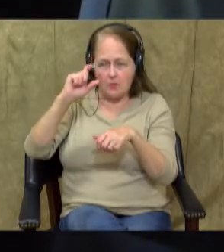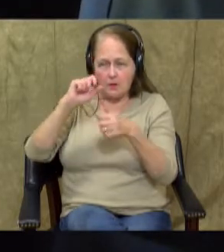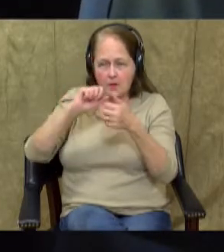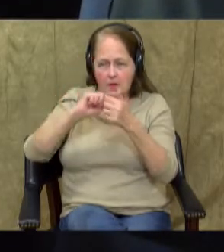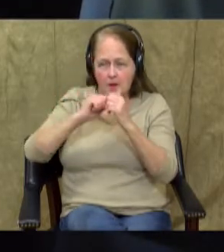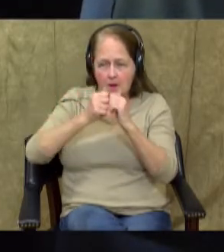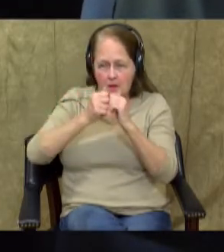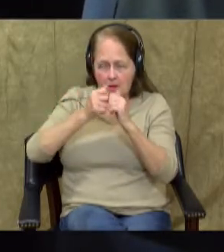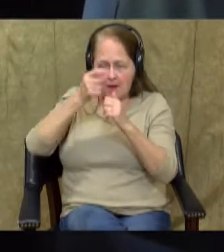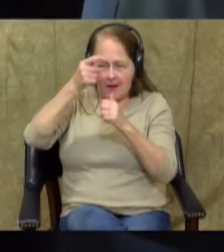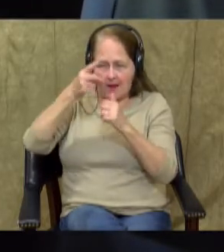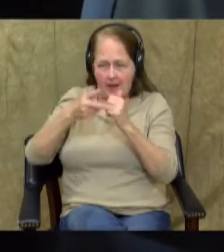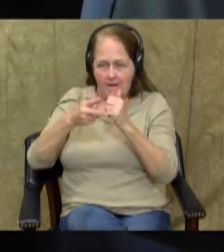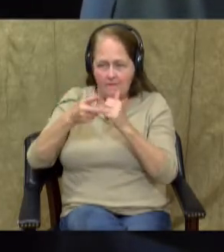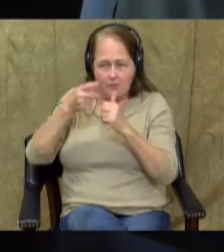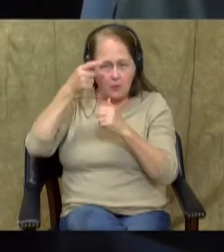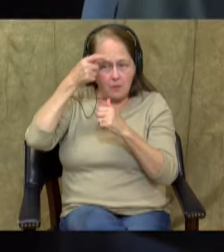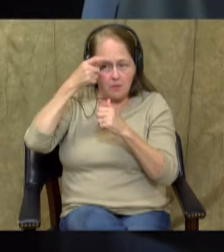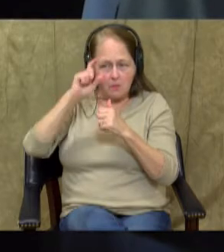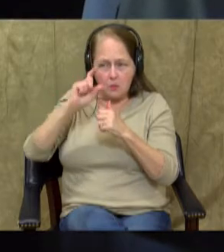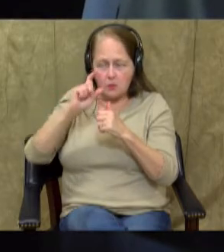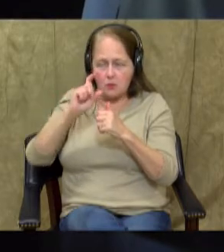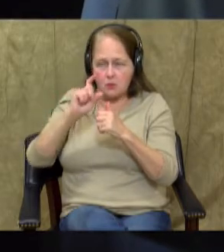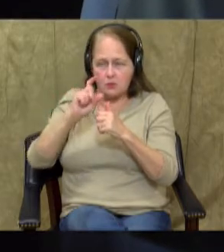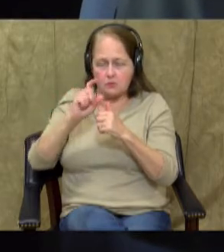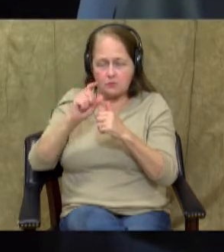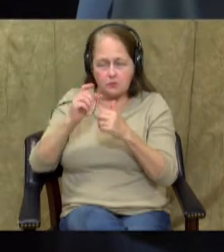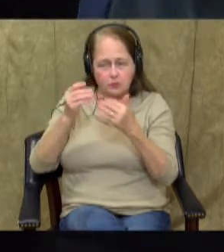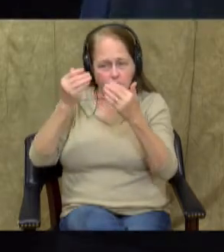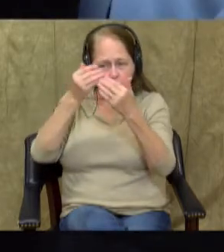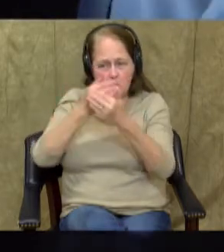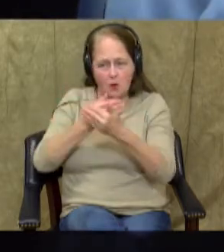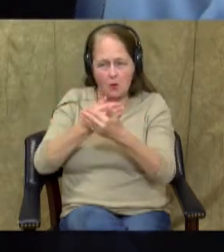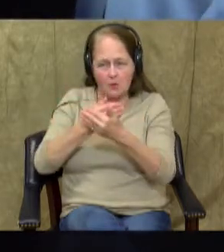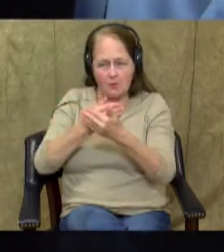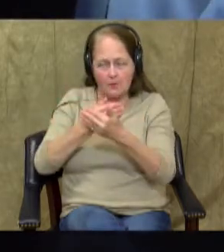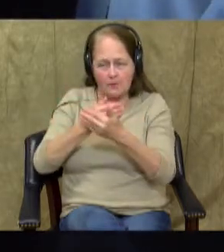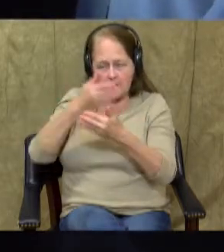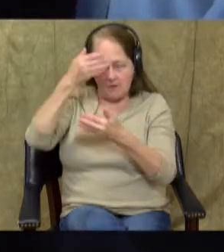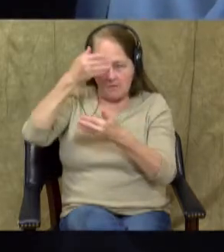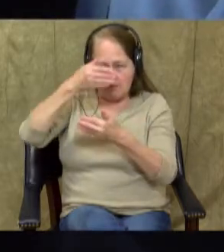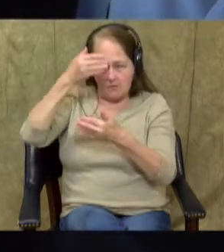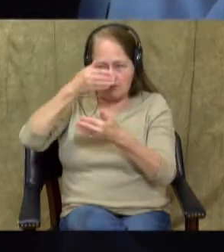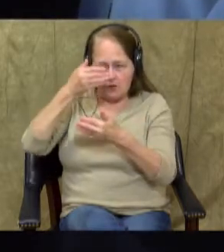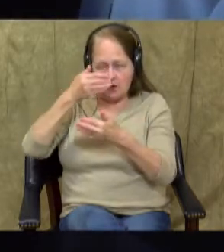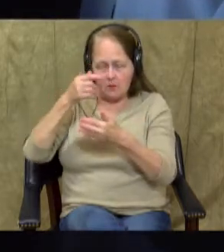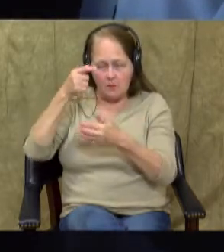half of the moon is lit and half of it is in the shadow. This front part of the